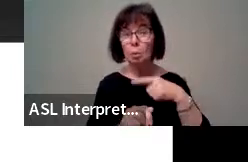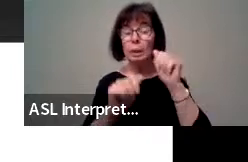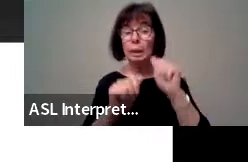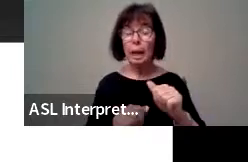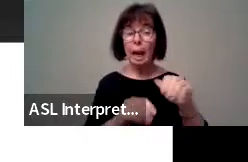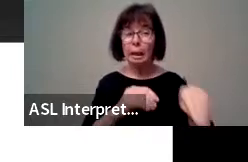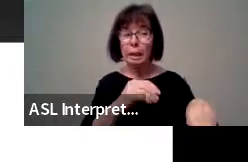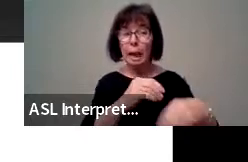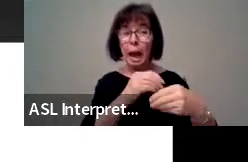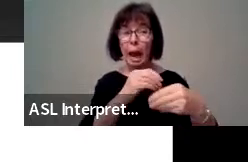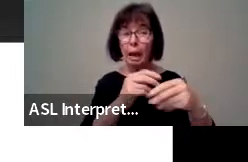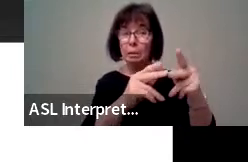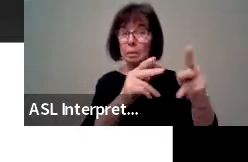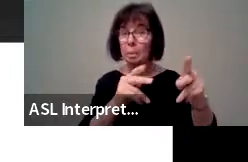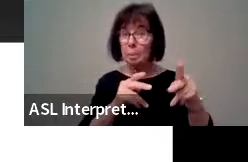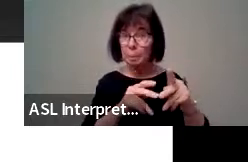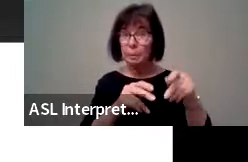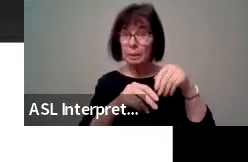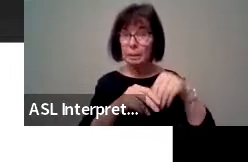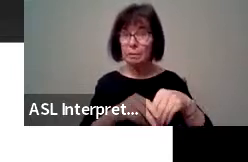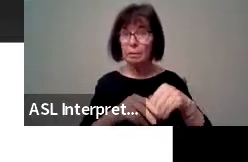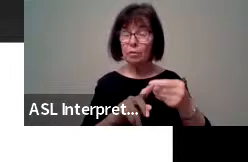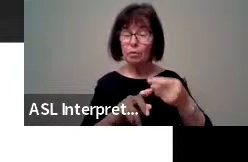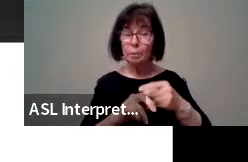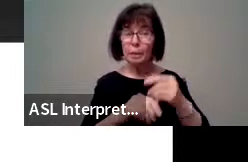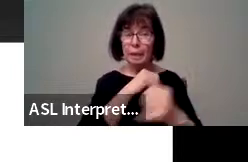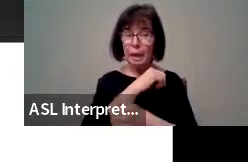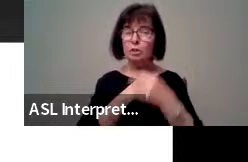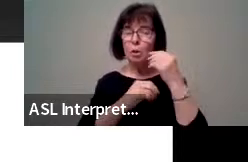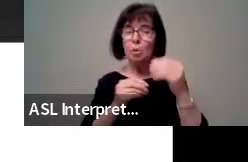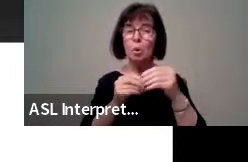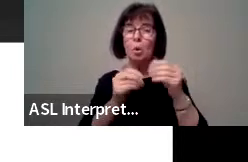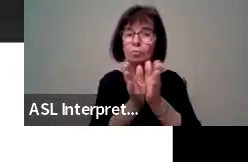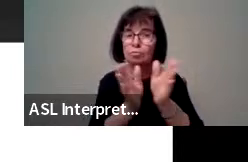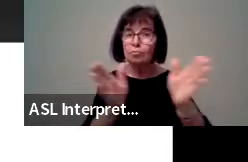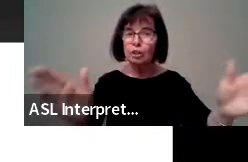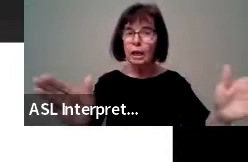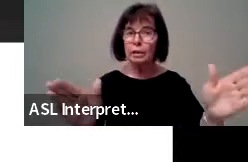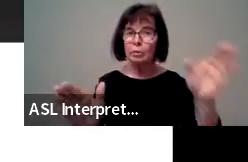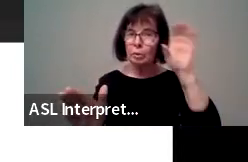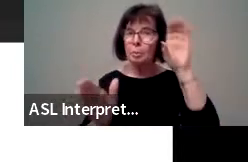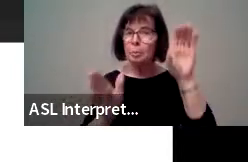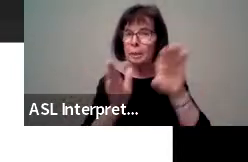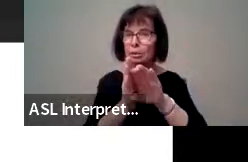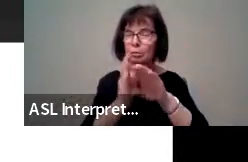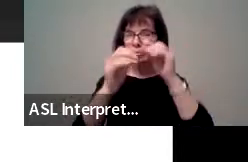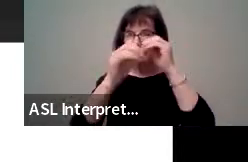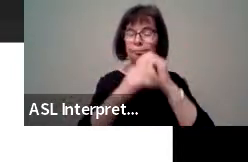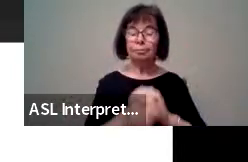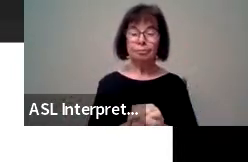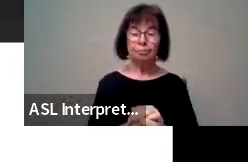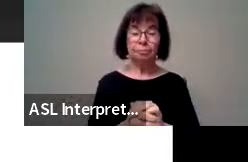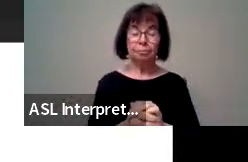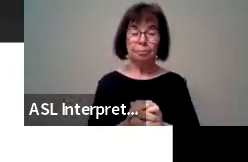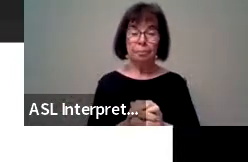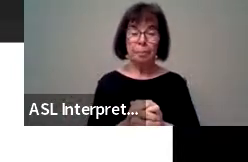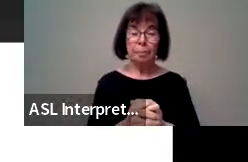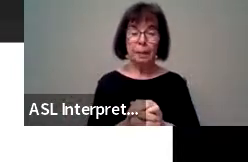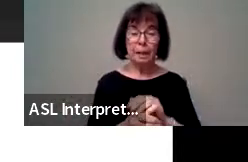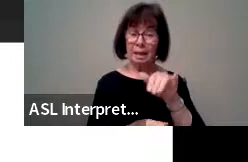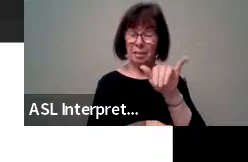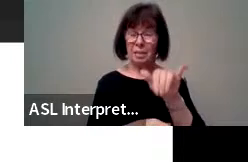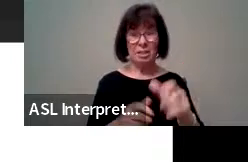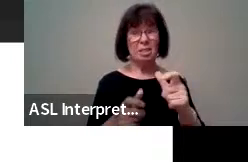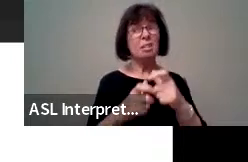sites in the county so we could get a broader picture. But nevertheless, I think this is a lot of